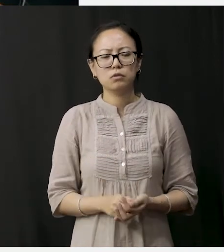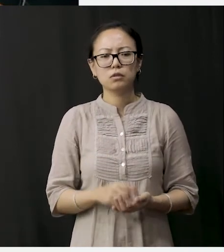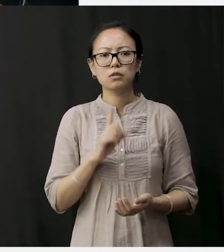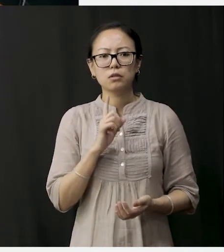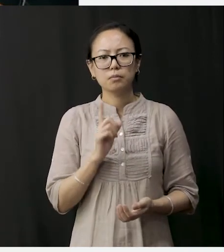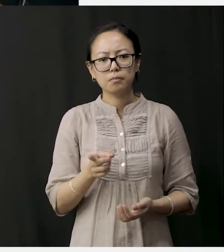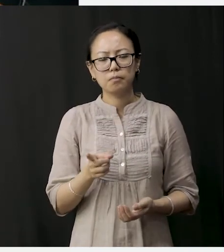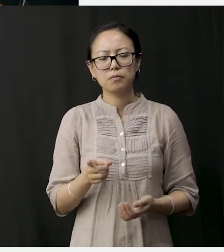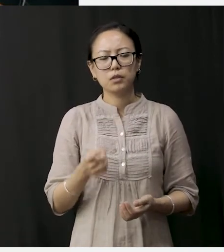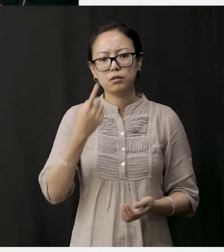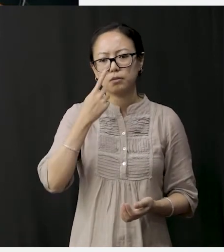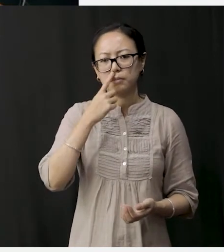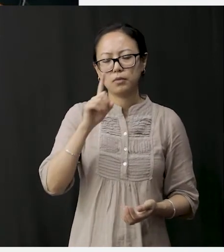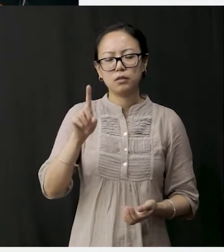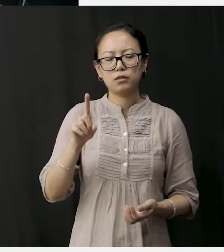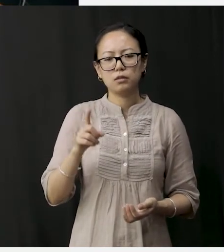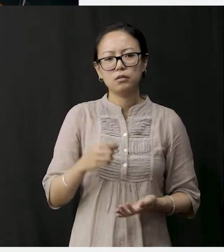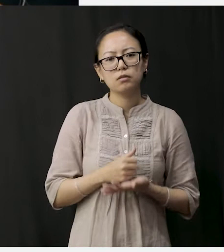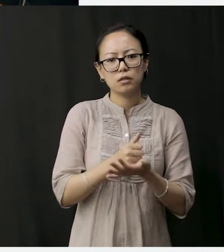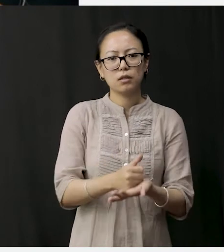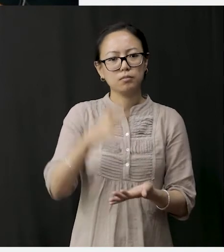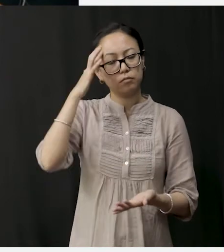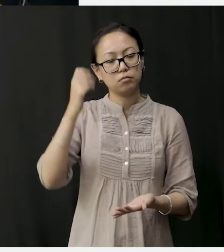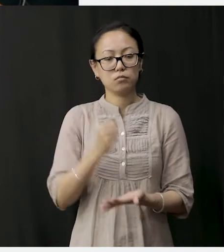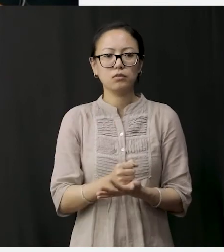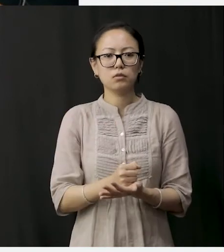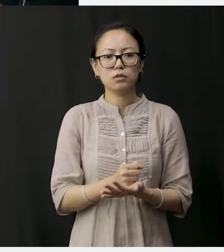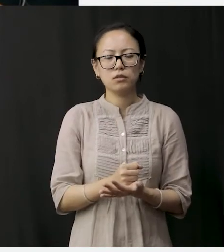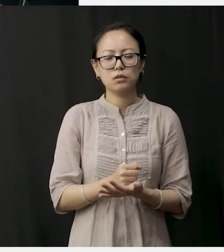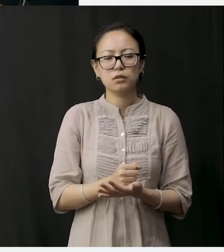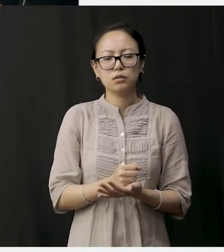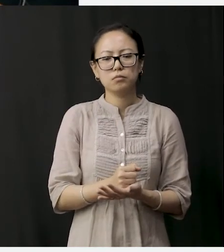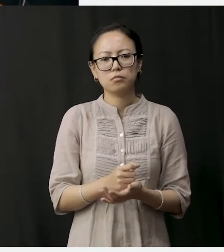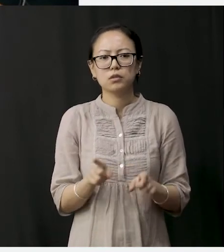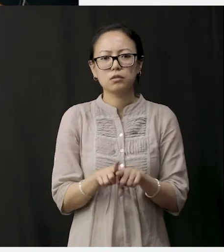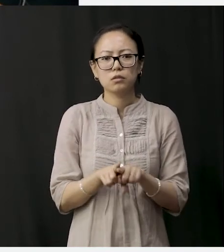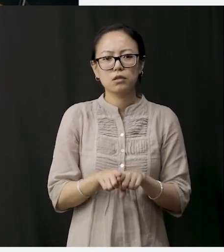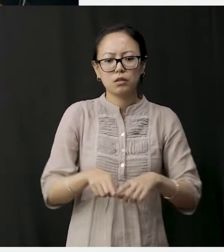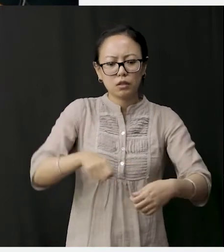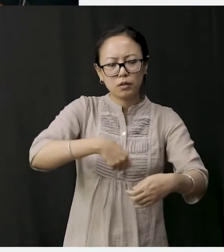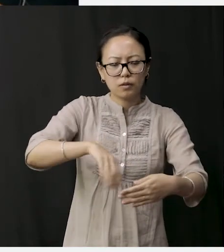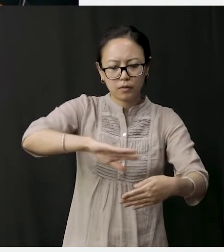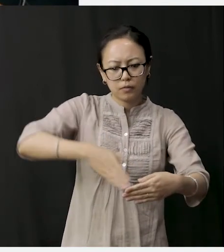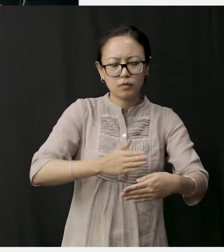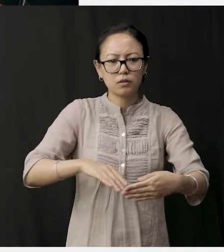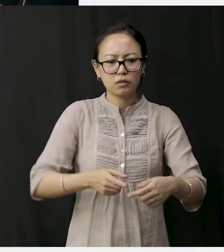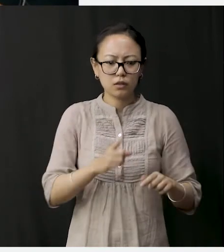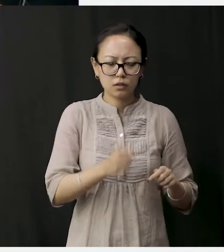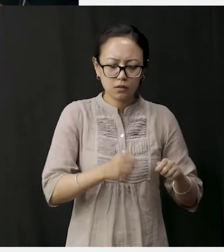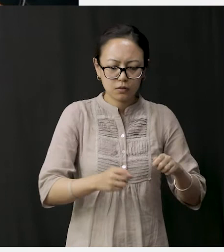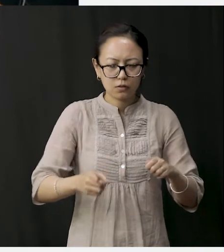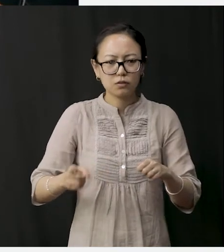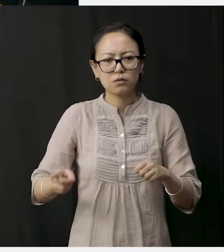like cutting the vegetables or washing the cups and bowls, right? And then after the work was done,